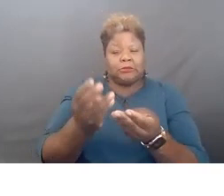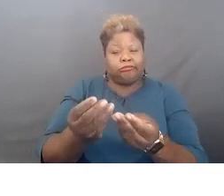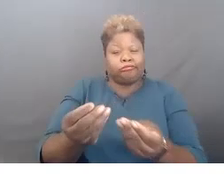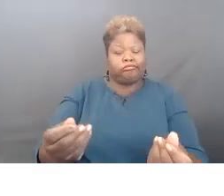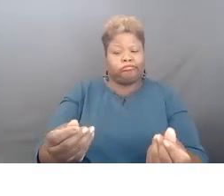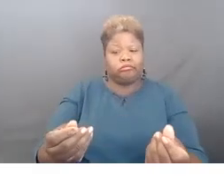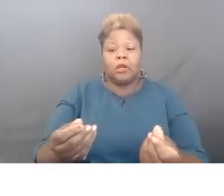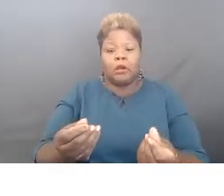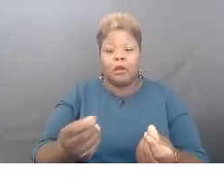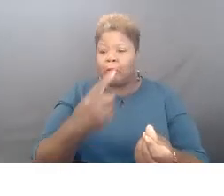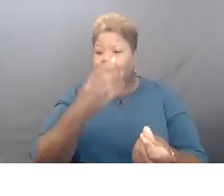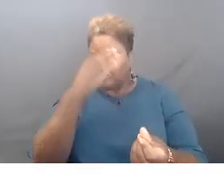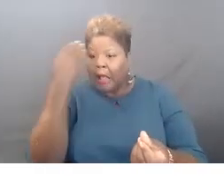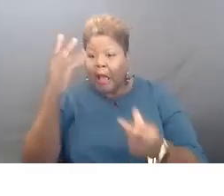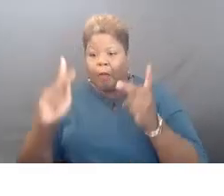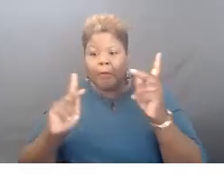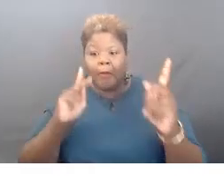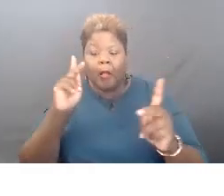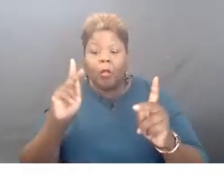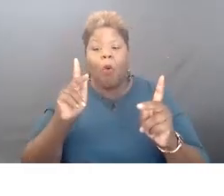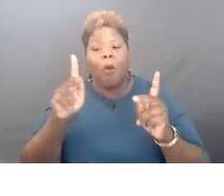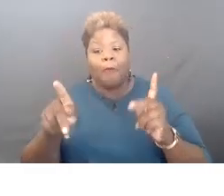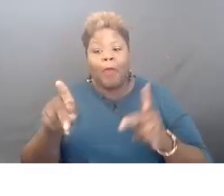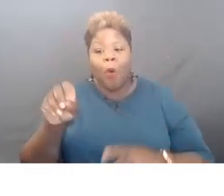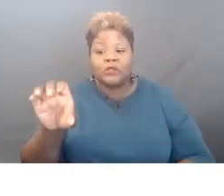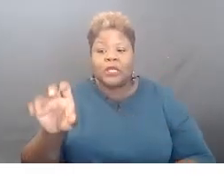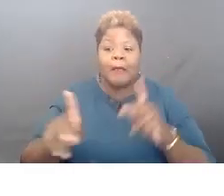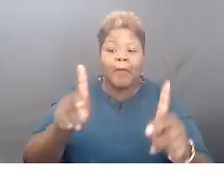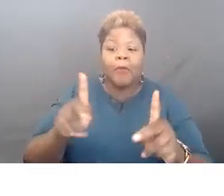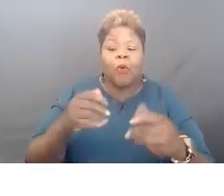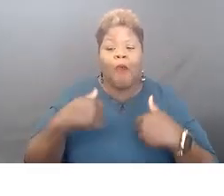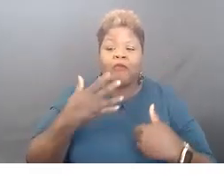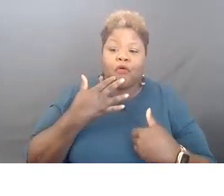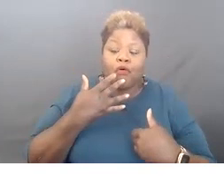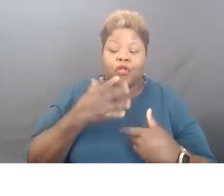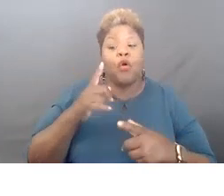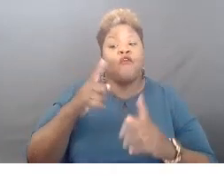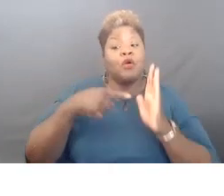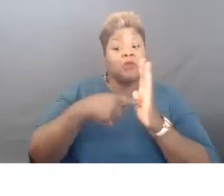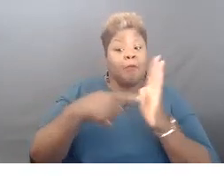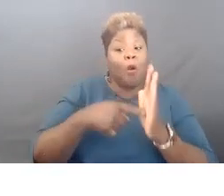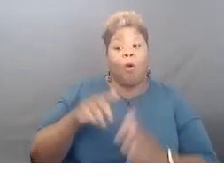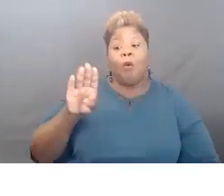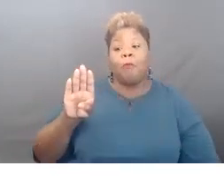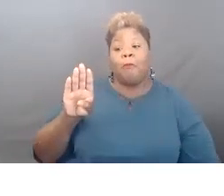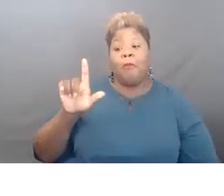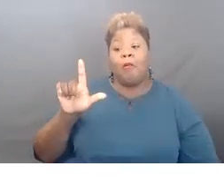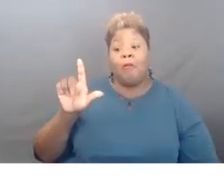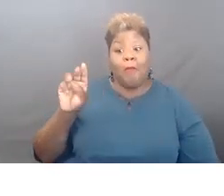who are Black or people of color. So, for instance, when we talk about Black Lives Matter and we talk about